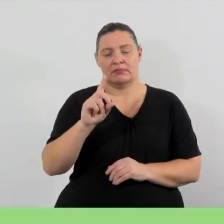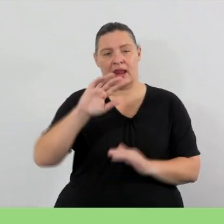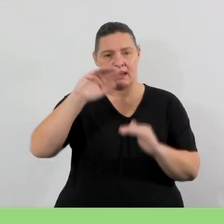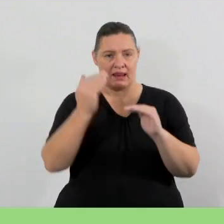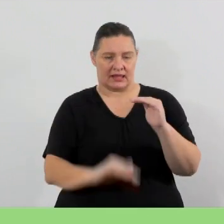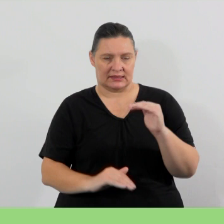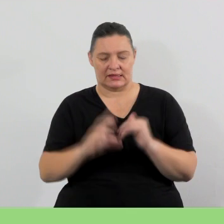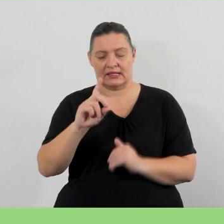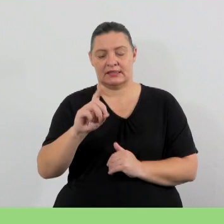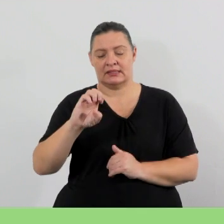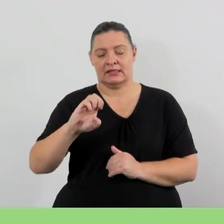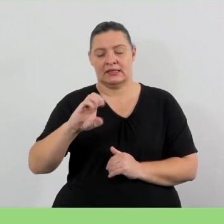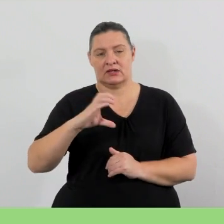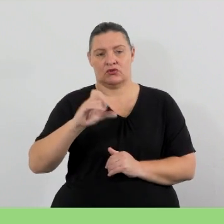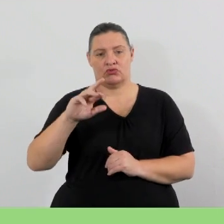decrease.